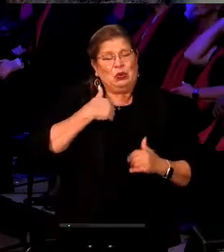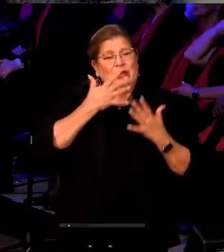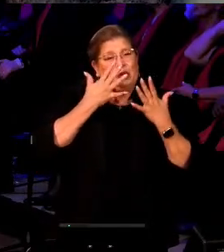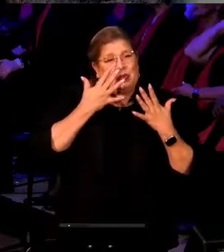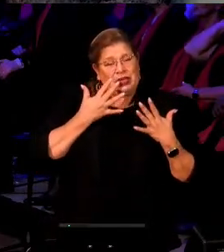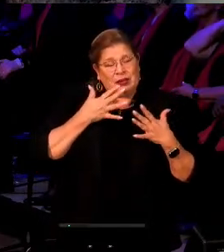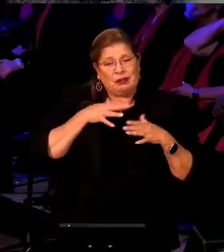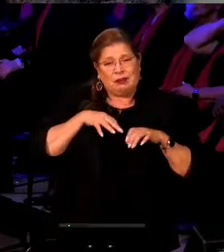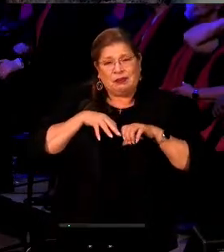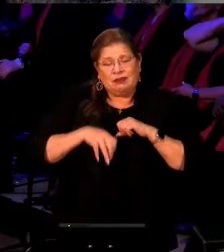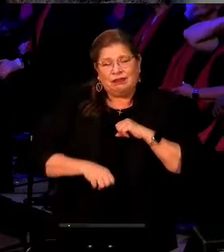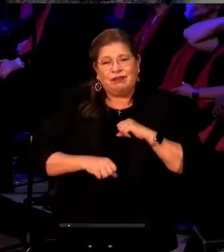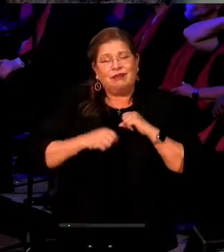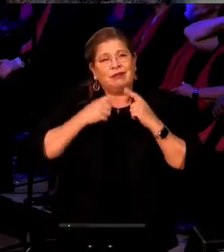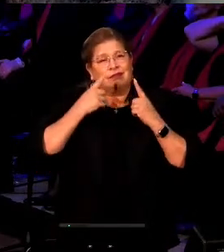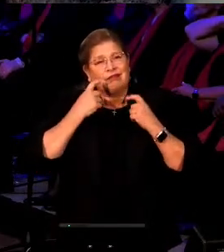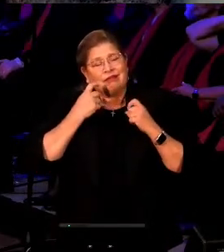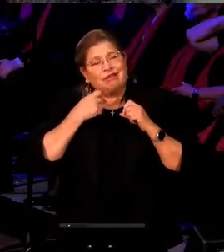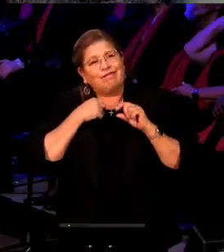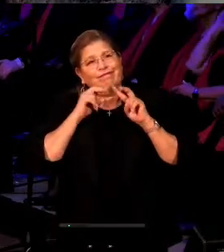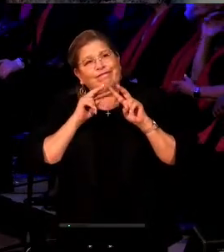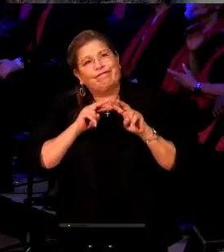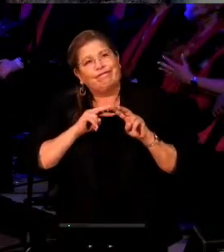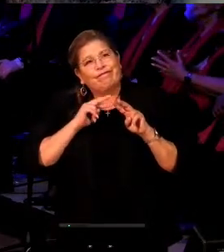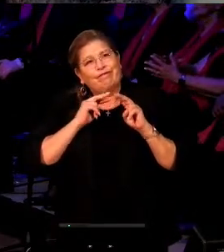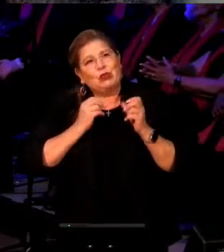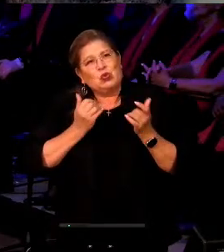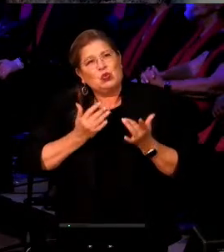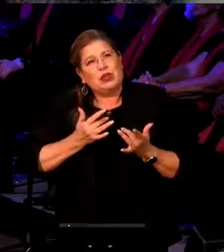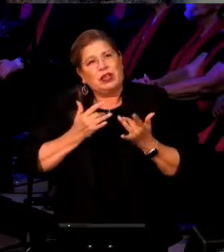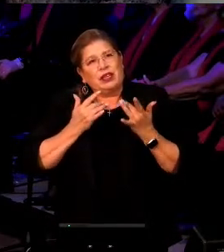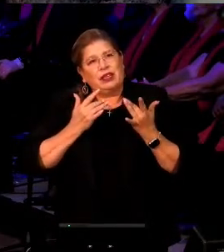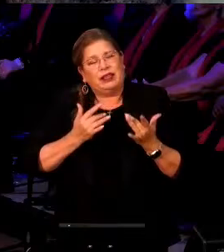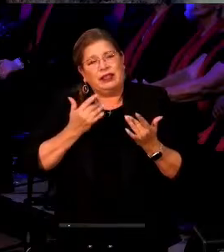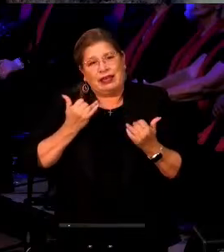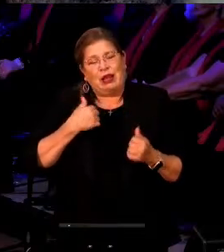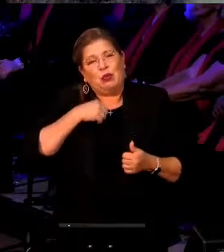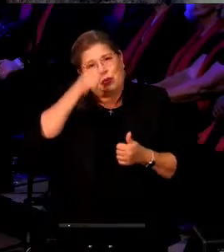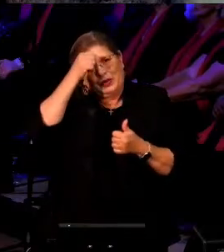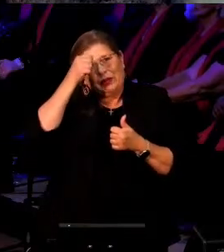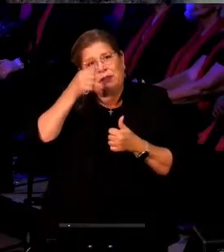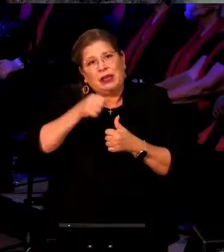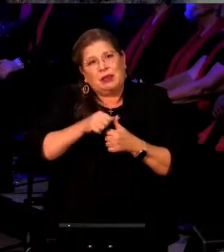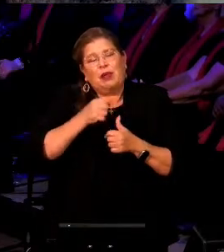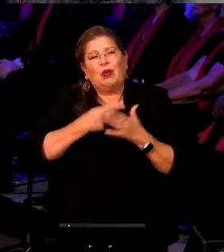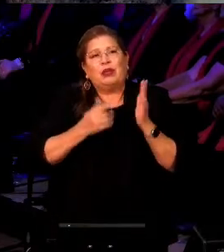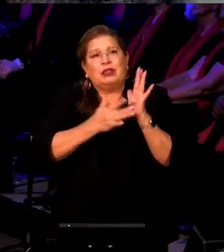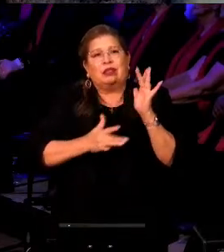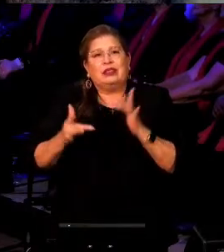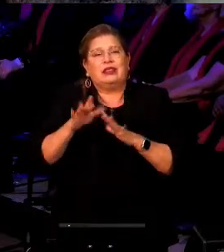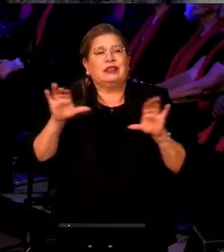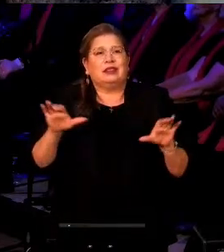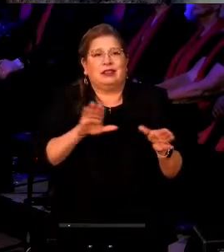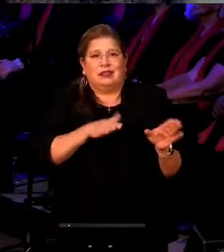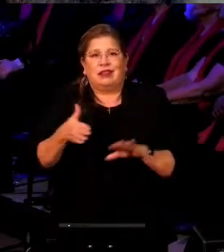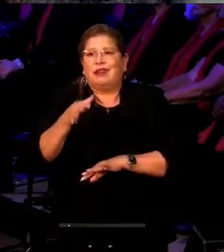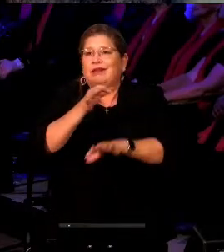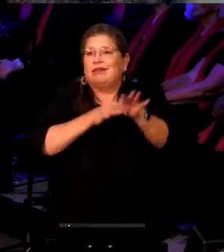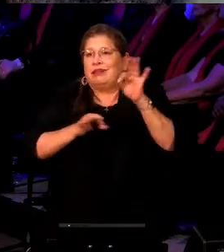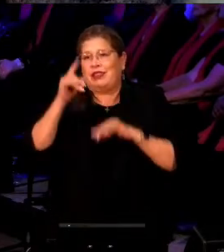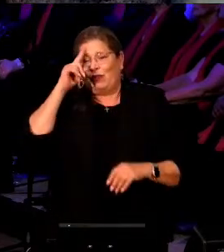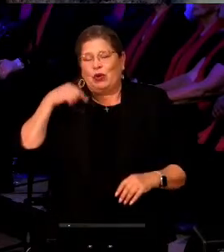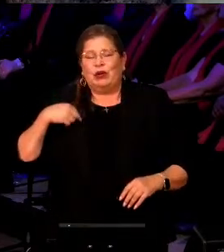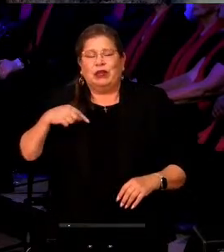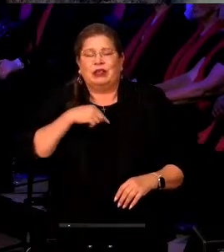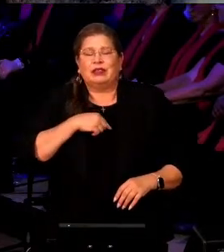now we wait, and now we remember what He has done for us. Would